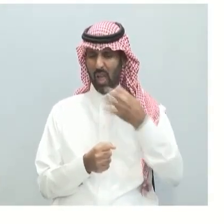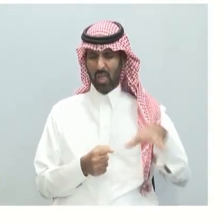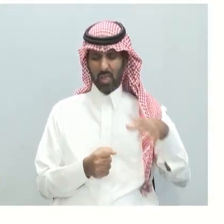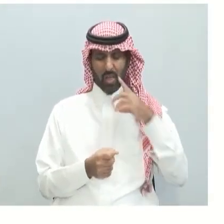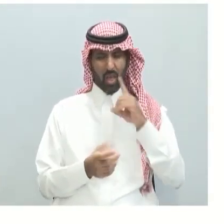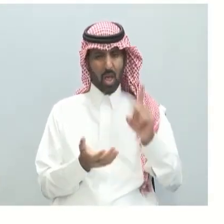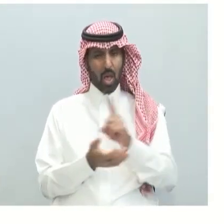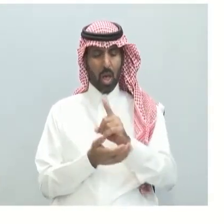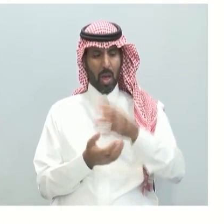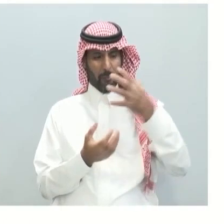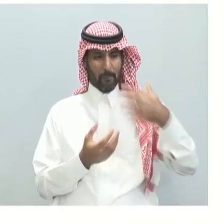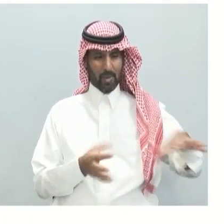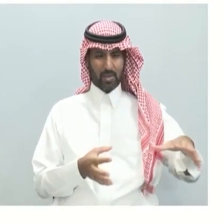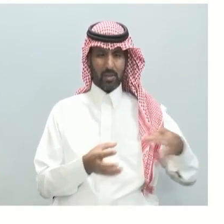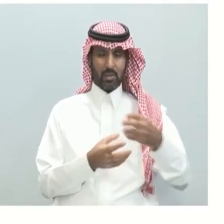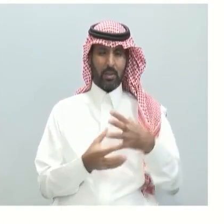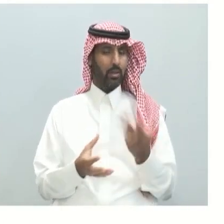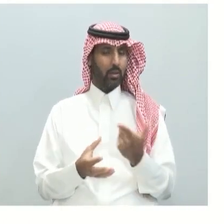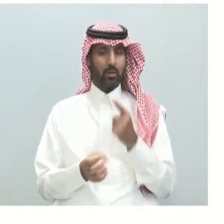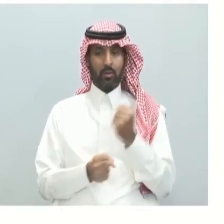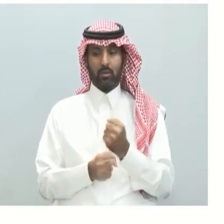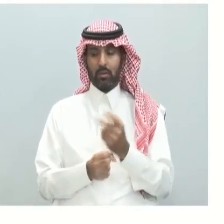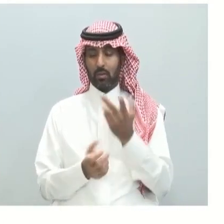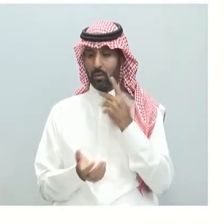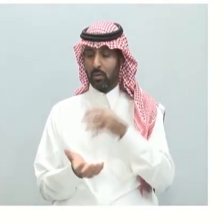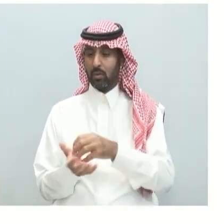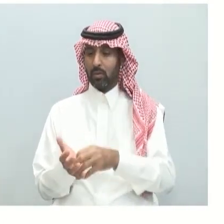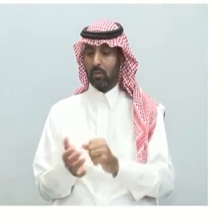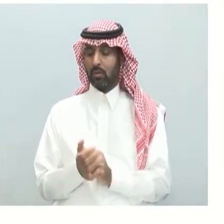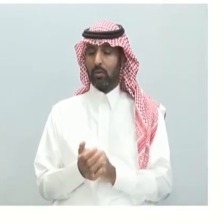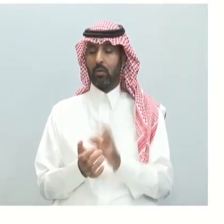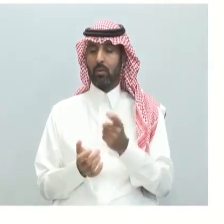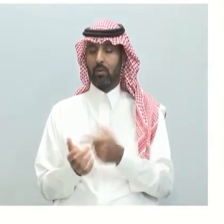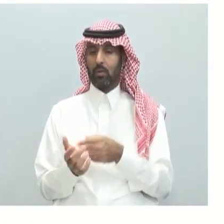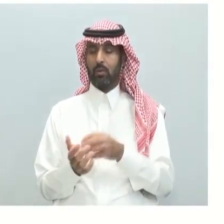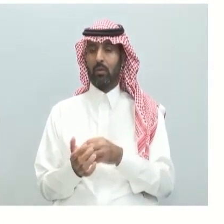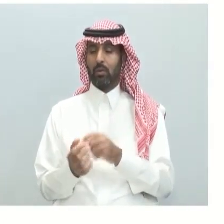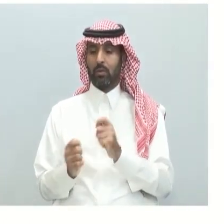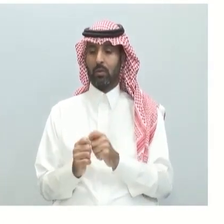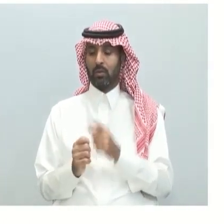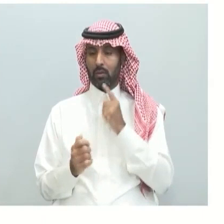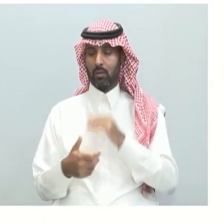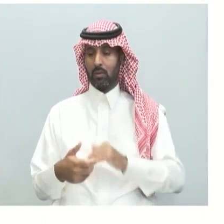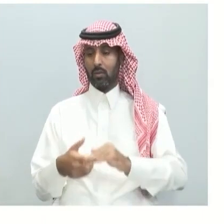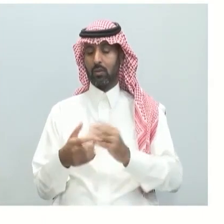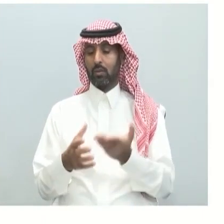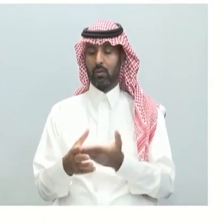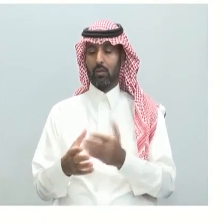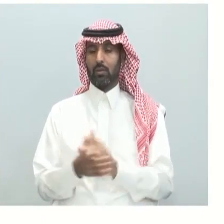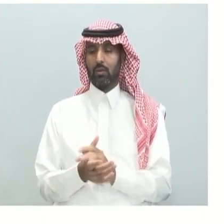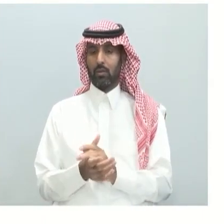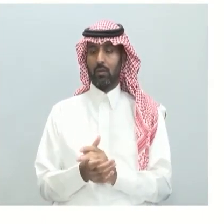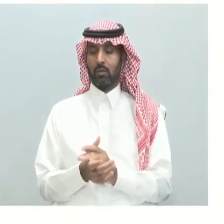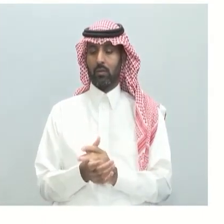What do other people in your neighborhood do? What can your local council do to help you